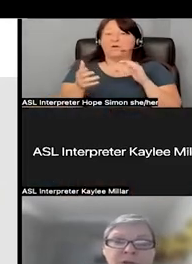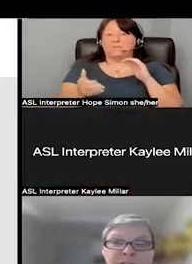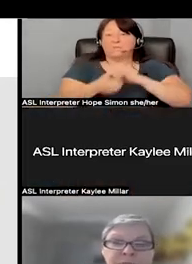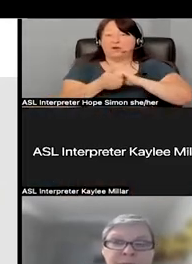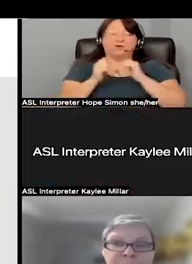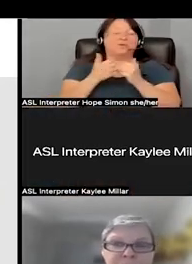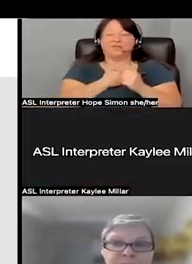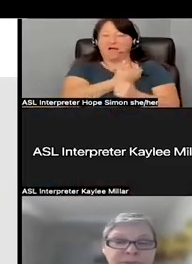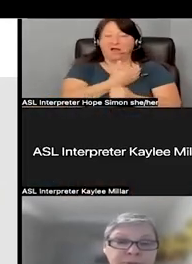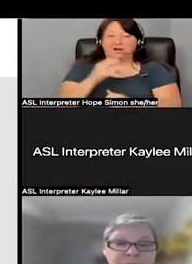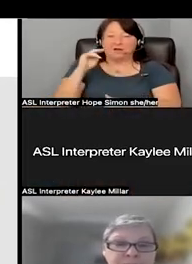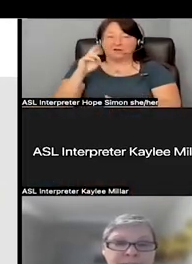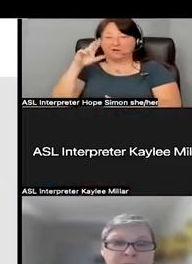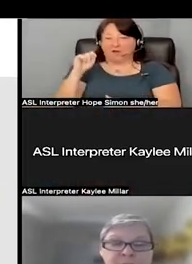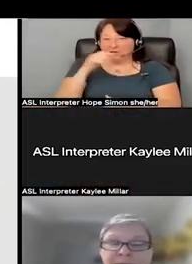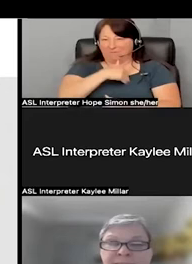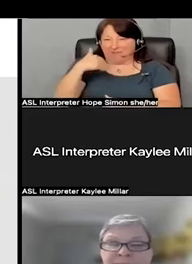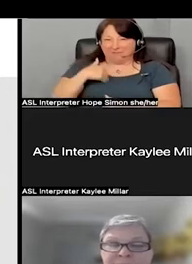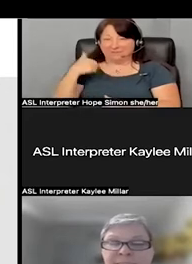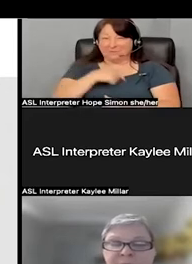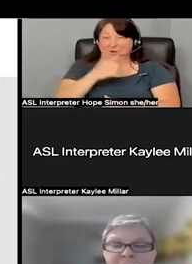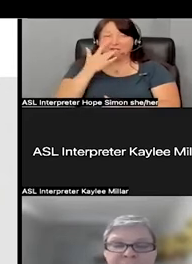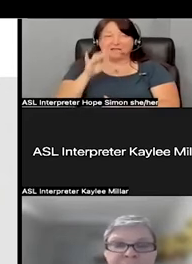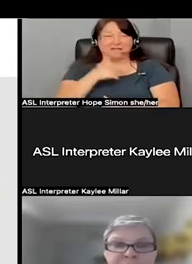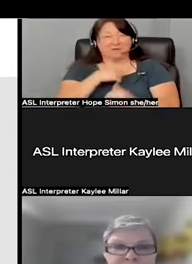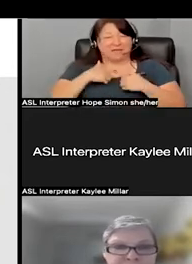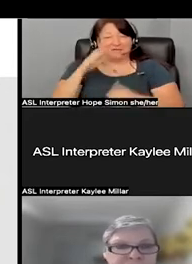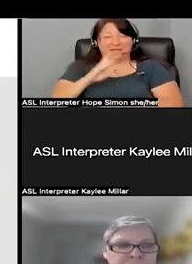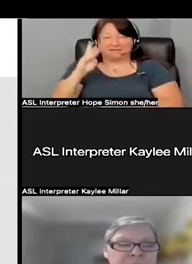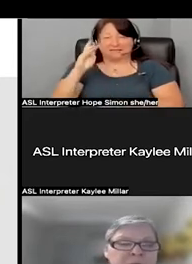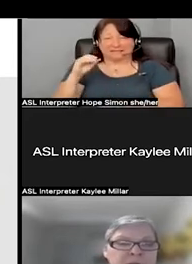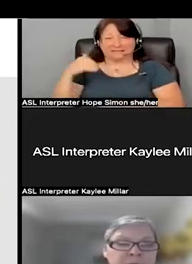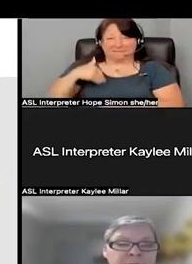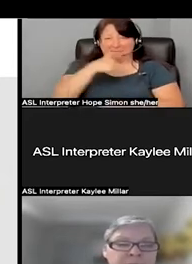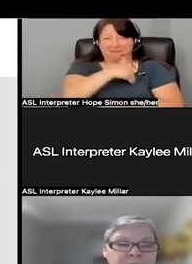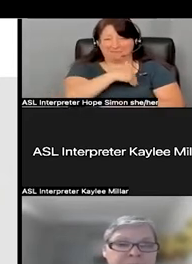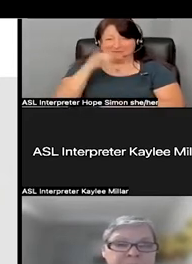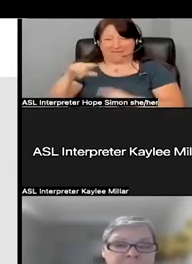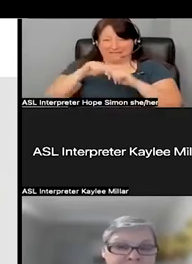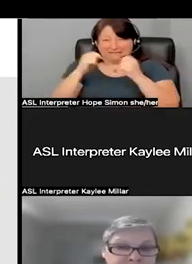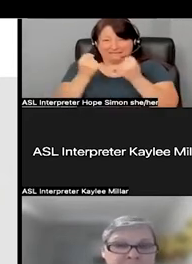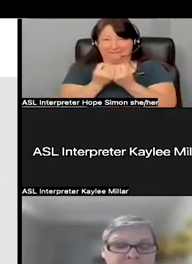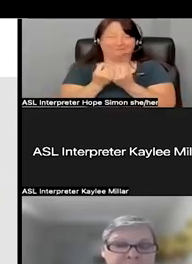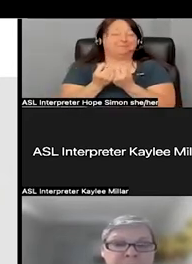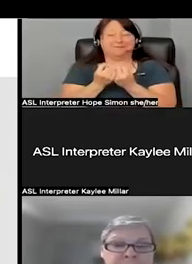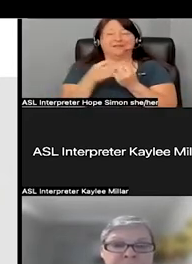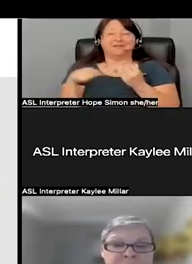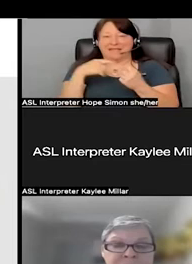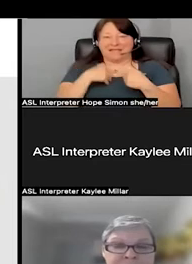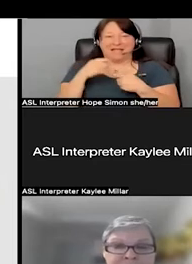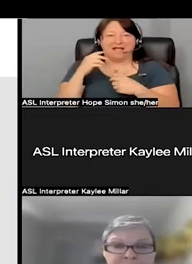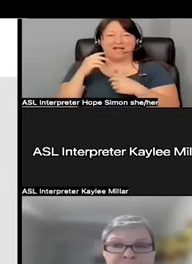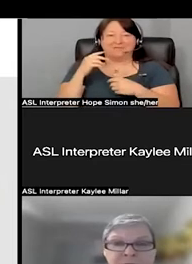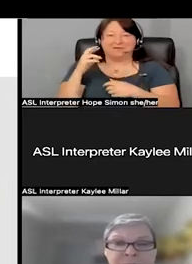our NART members, of which we're lucky to have about 60 members. And they have radio equipment at each of